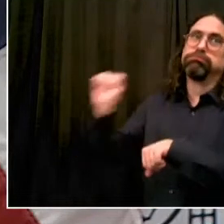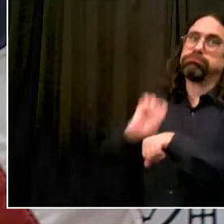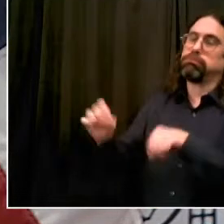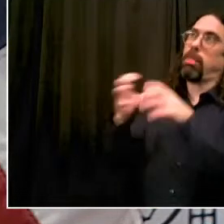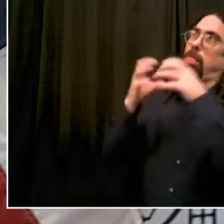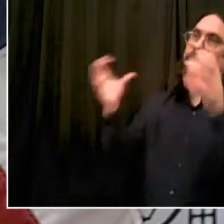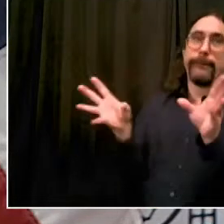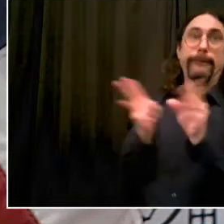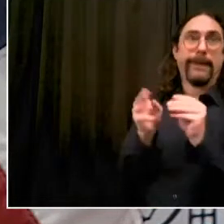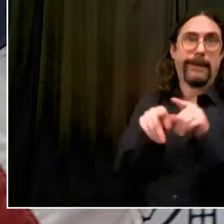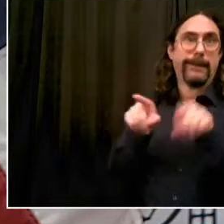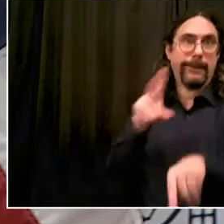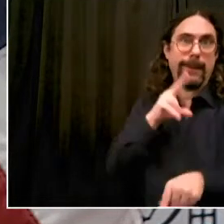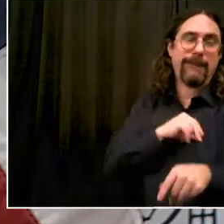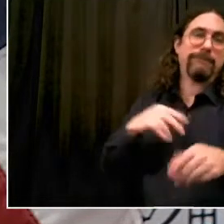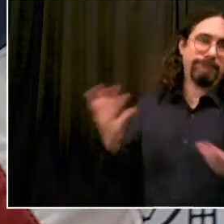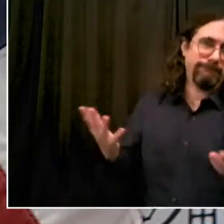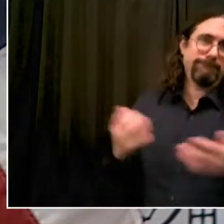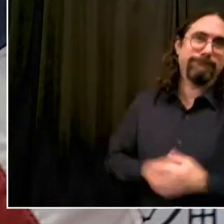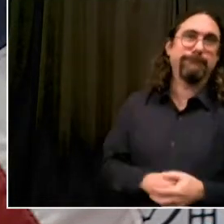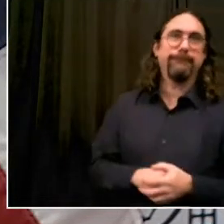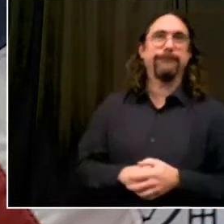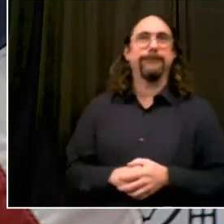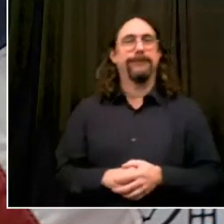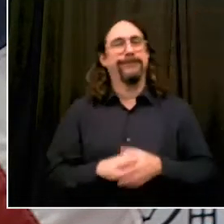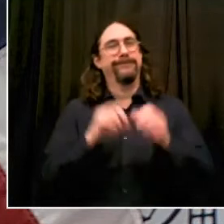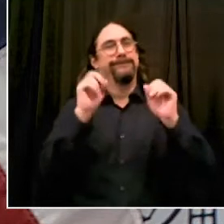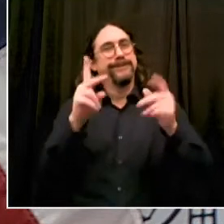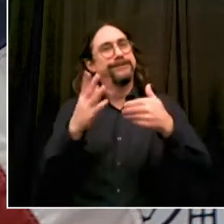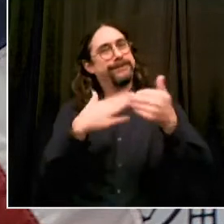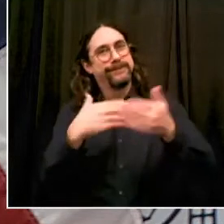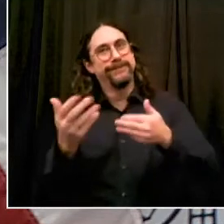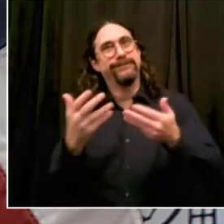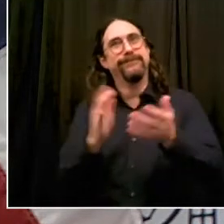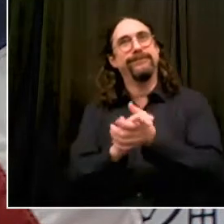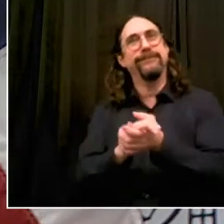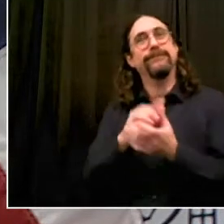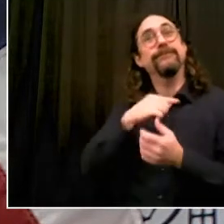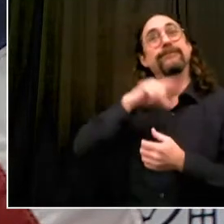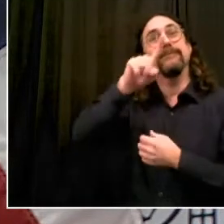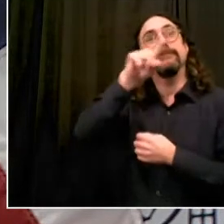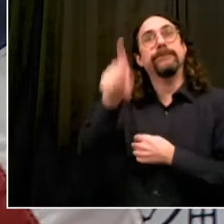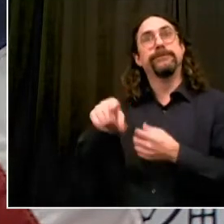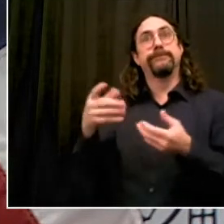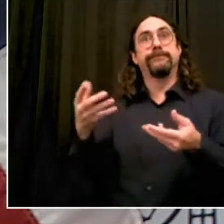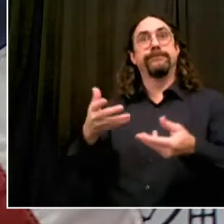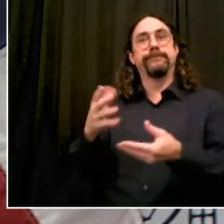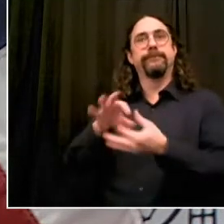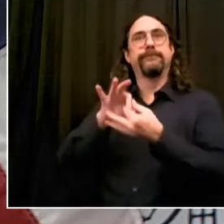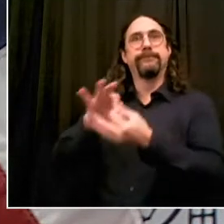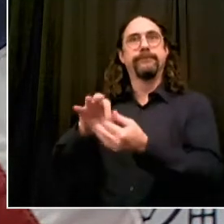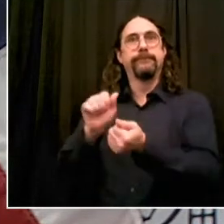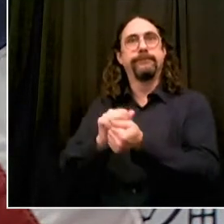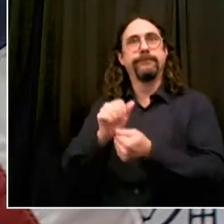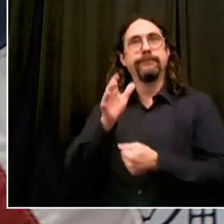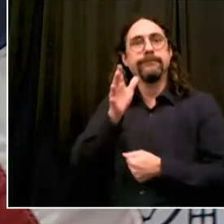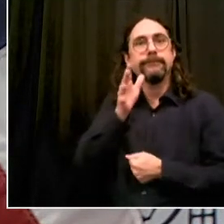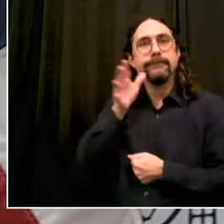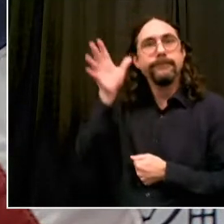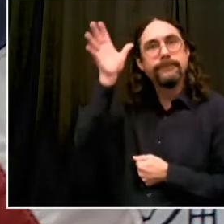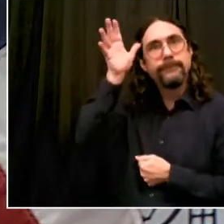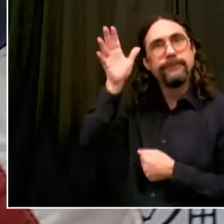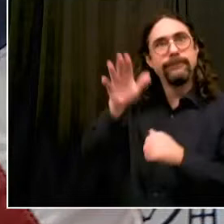last opt-in period was in the context of numbers rising. We're getting close to 3%, so it seemed like the overarching kind of